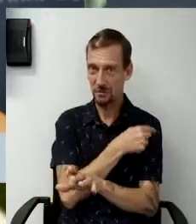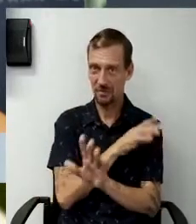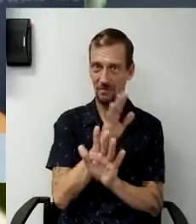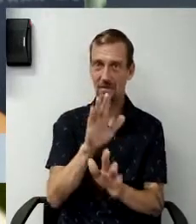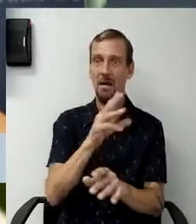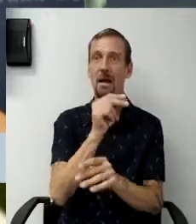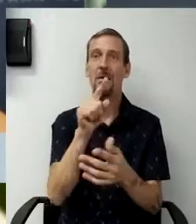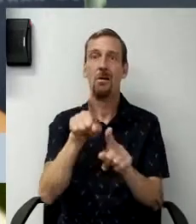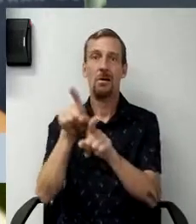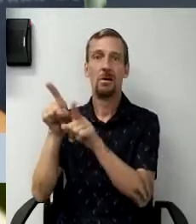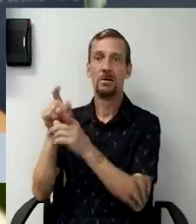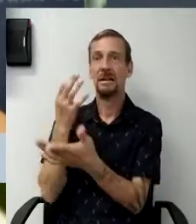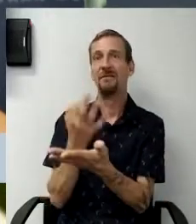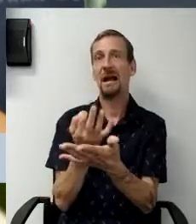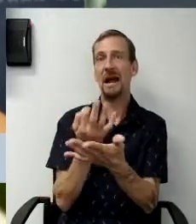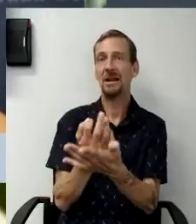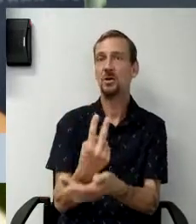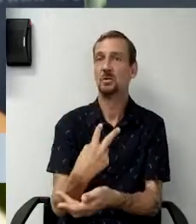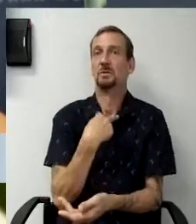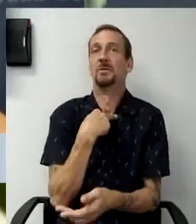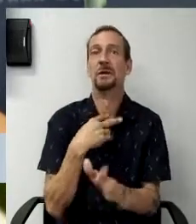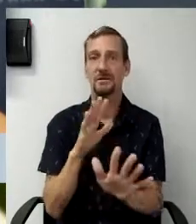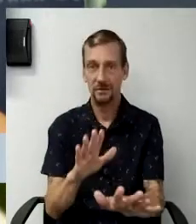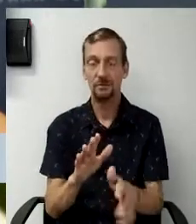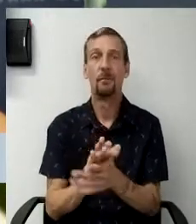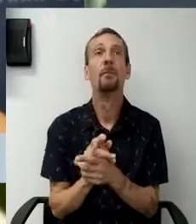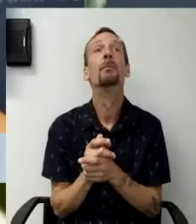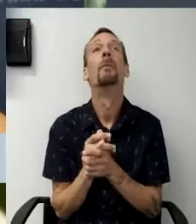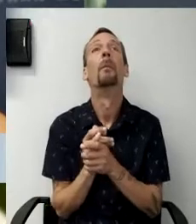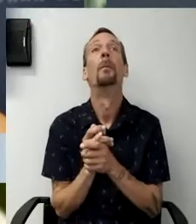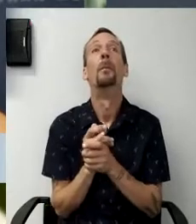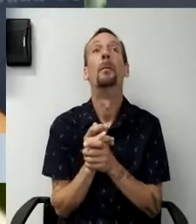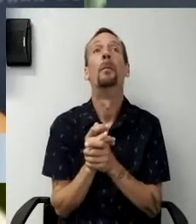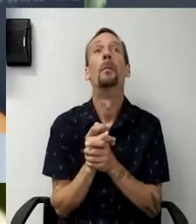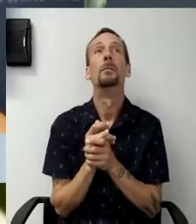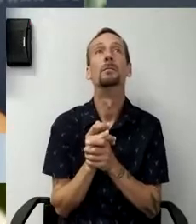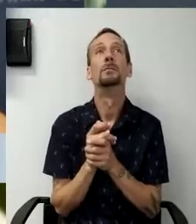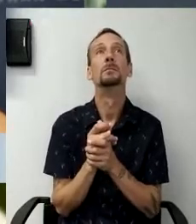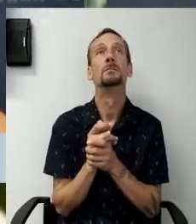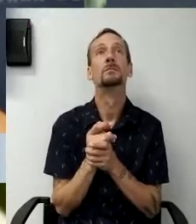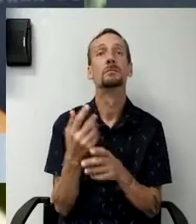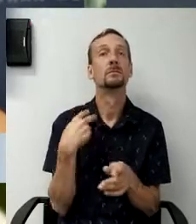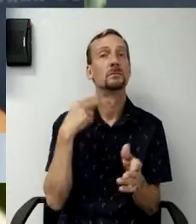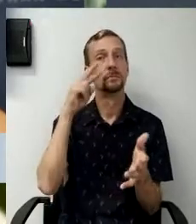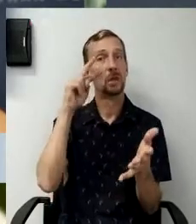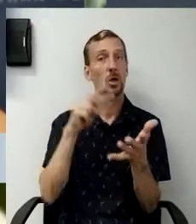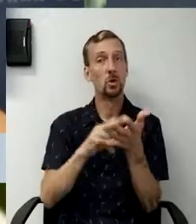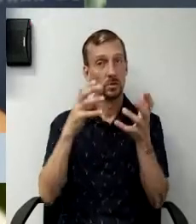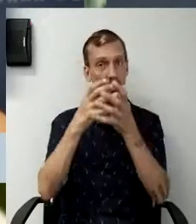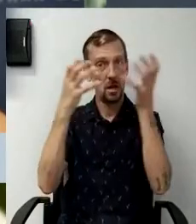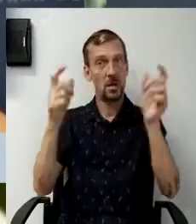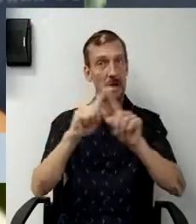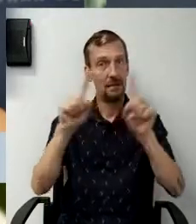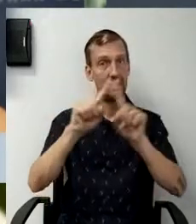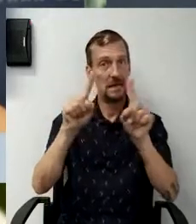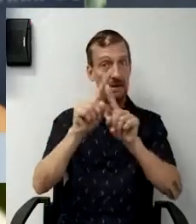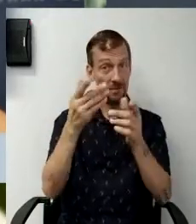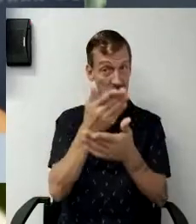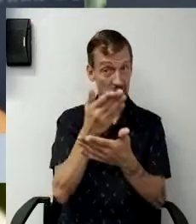and just the financial constraints that we're under. So we did look at a lot of different things.